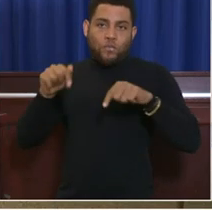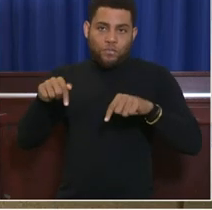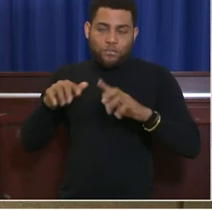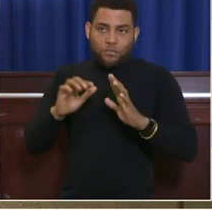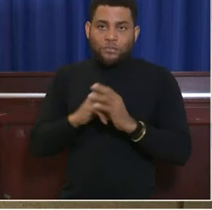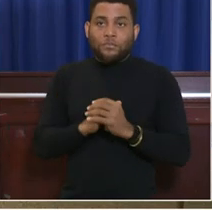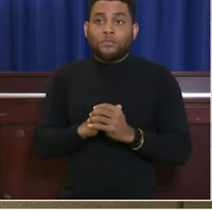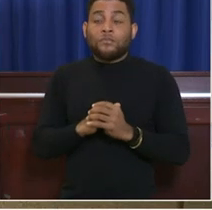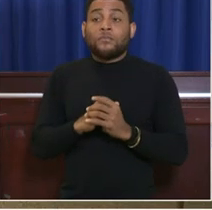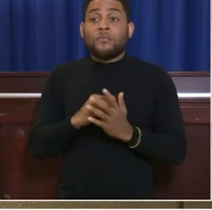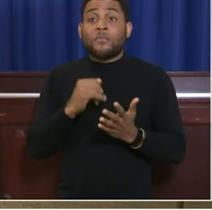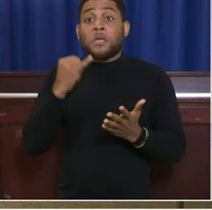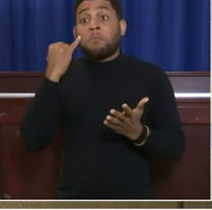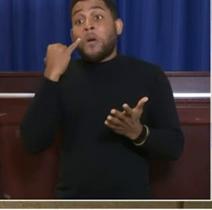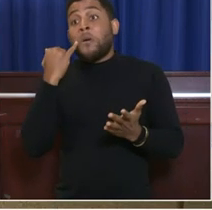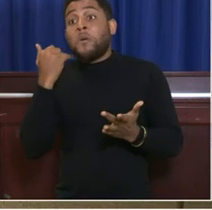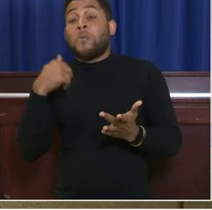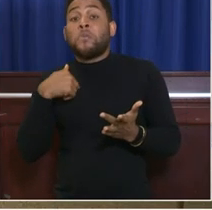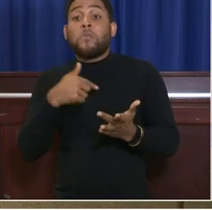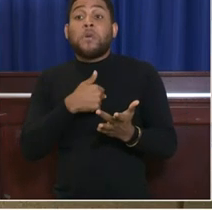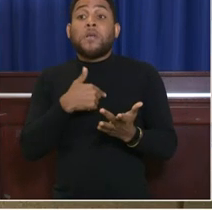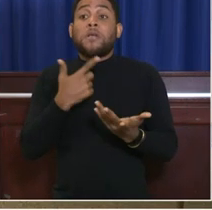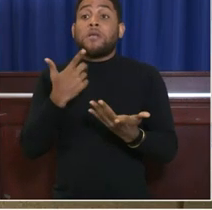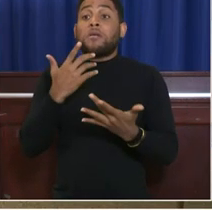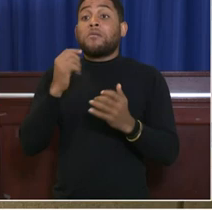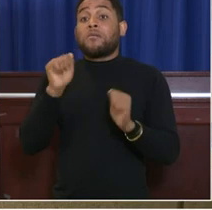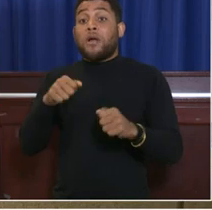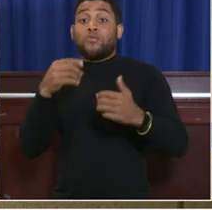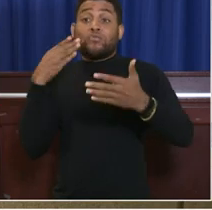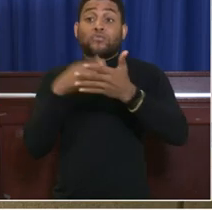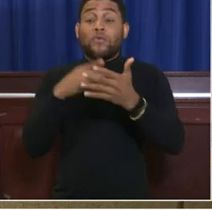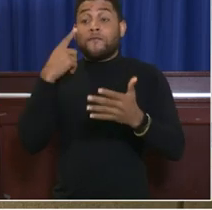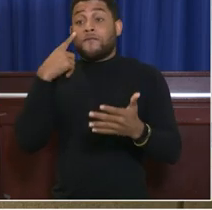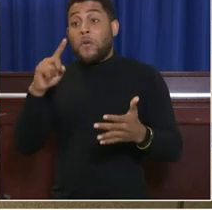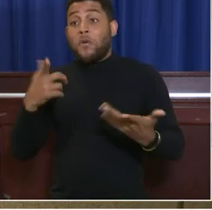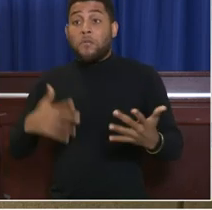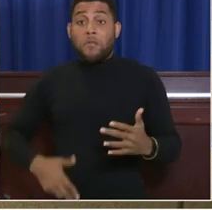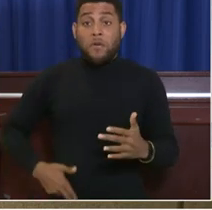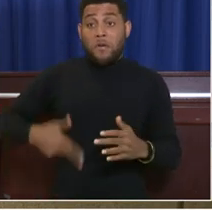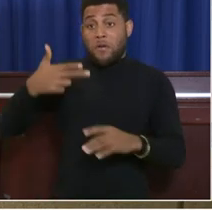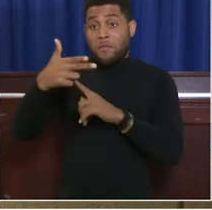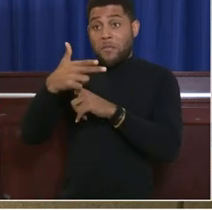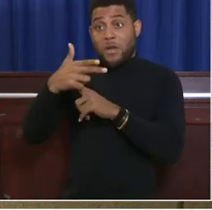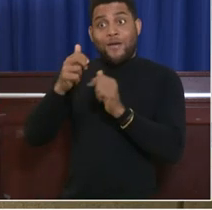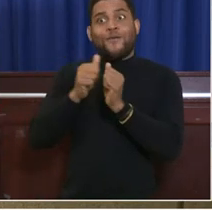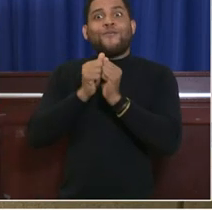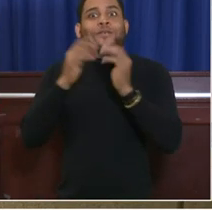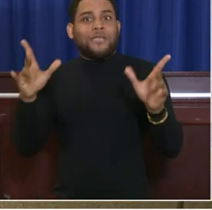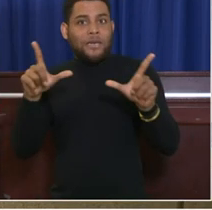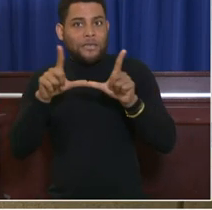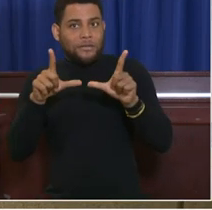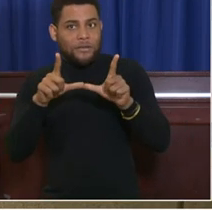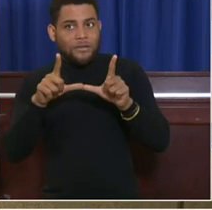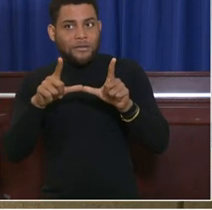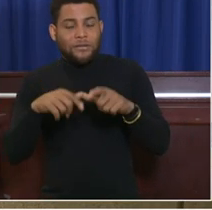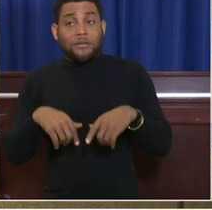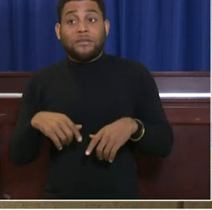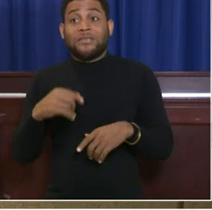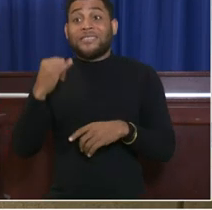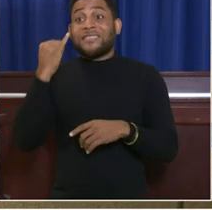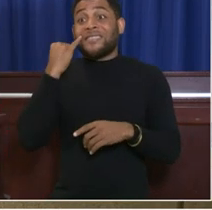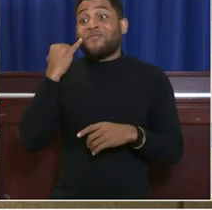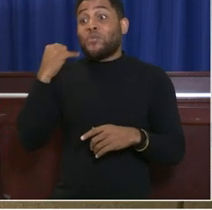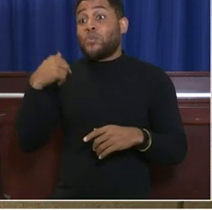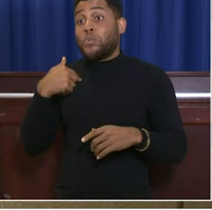a pistol without a license. Under the DC Code, there is a rebuttable presumption that if we establish that an individual committed